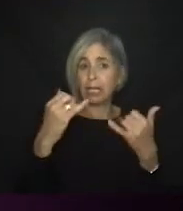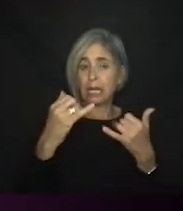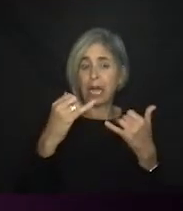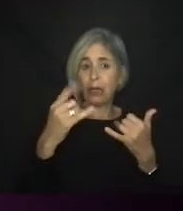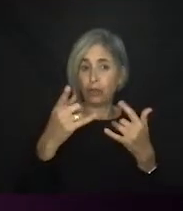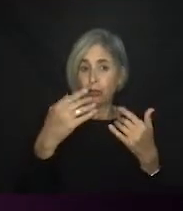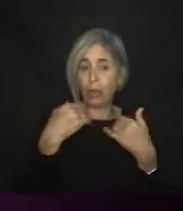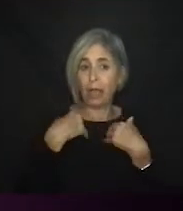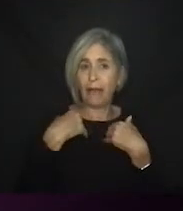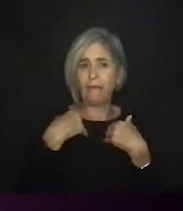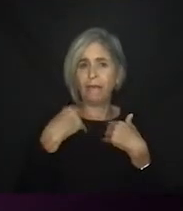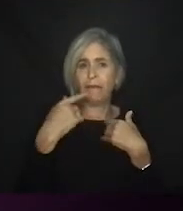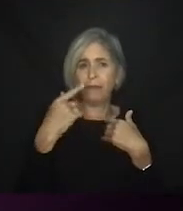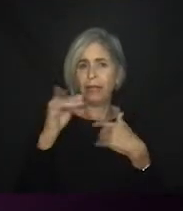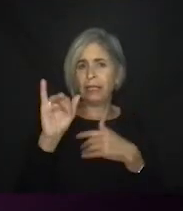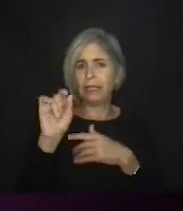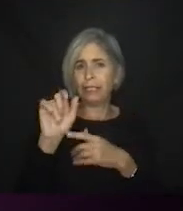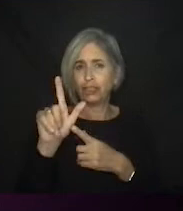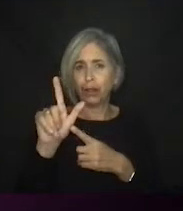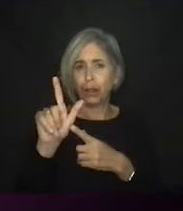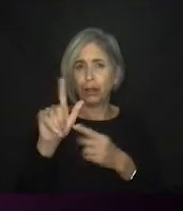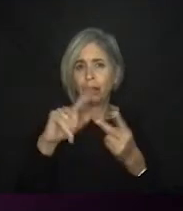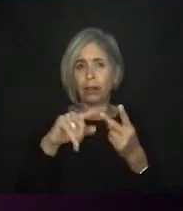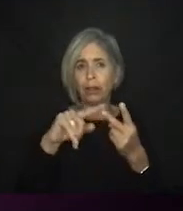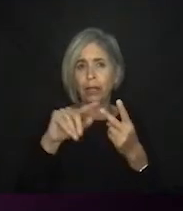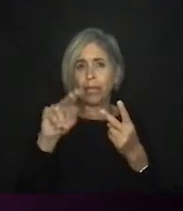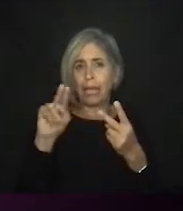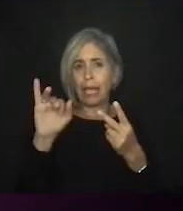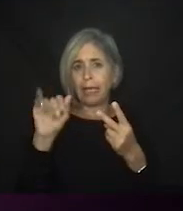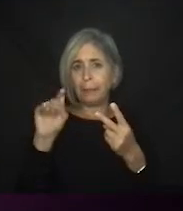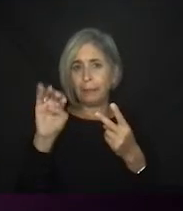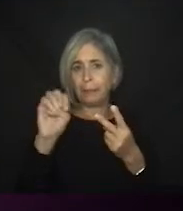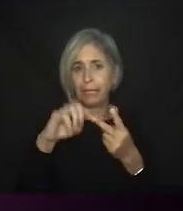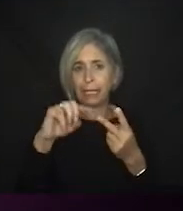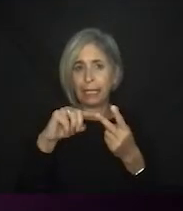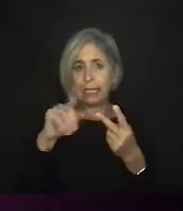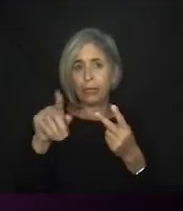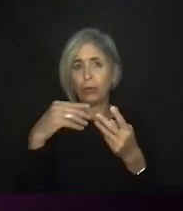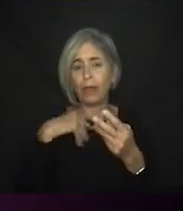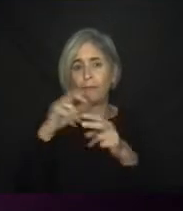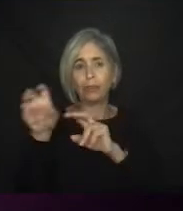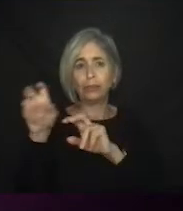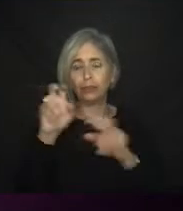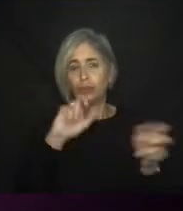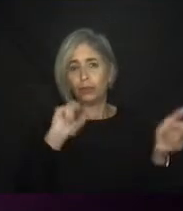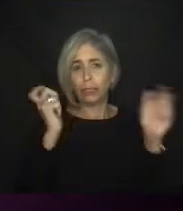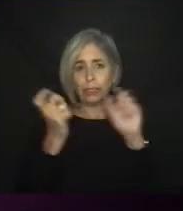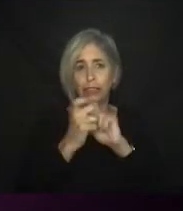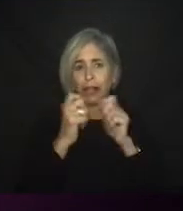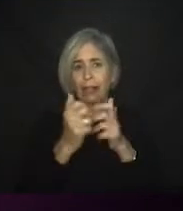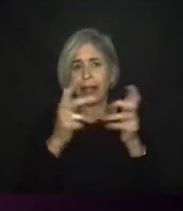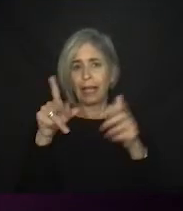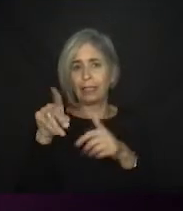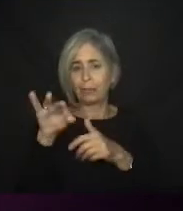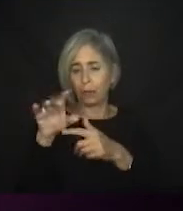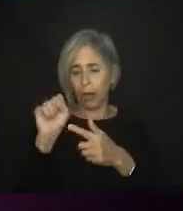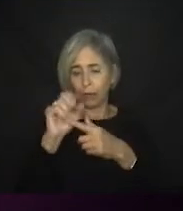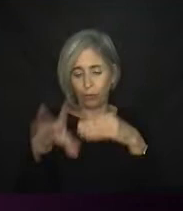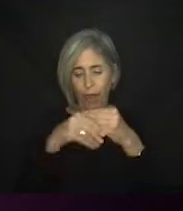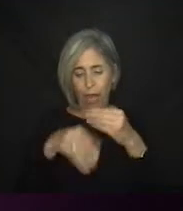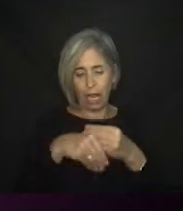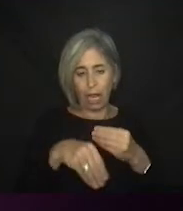now you have initial, you have animate, you have transition. As you see, we're starting to add a lot of props. If